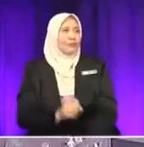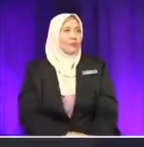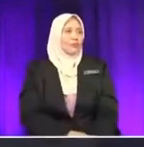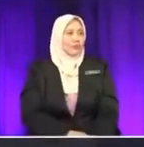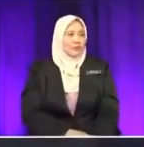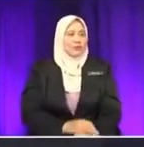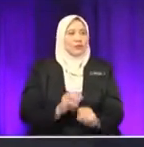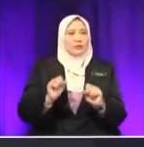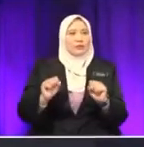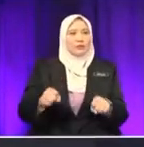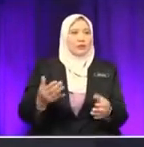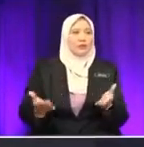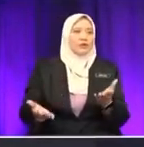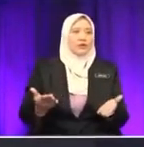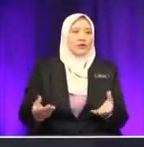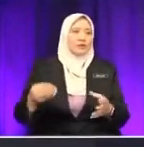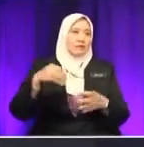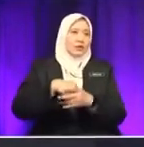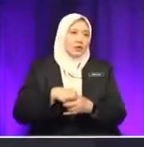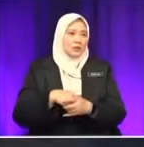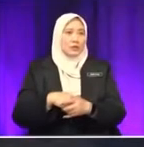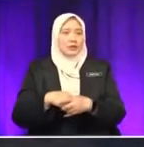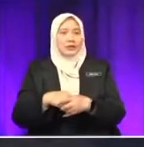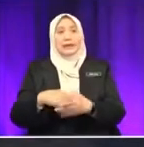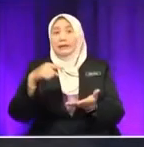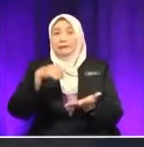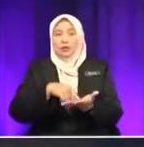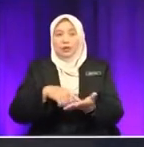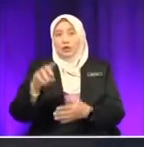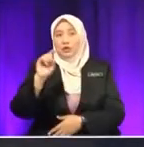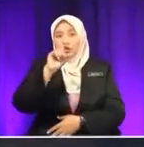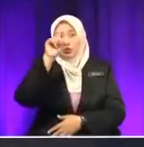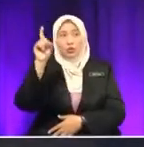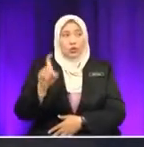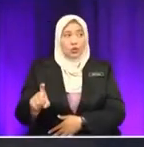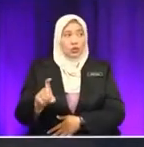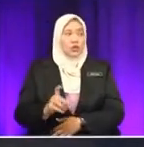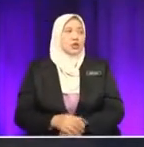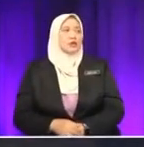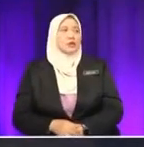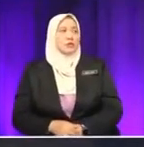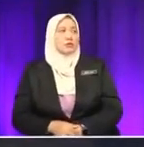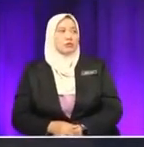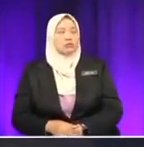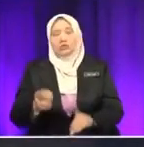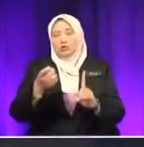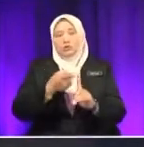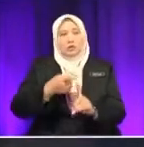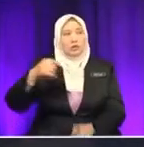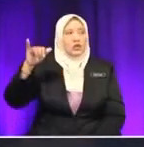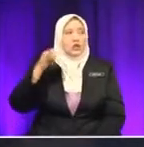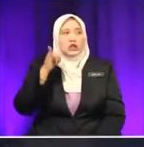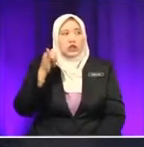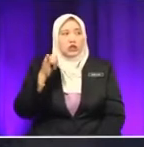from the trial. Who knows? Who knows? All right. So let's say my favorite sport. So the first idea would be yellow, that is positive. Mm-hmm.